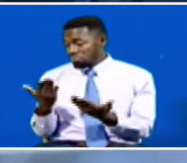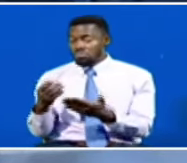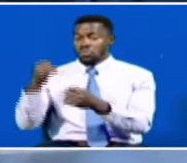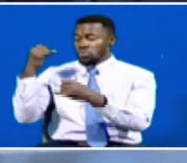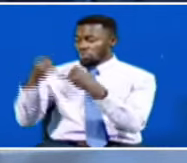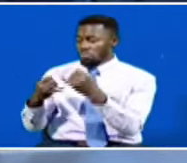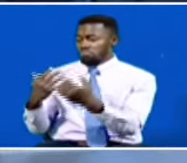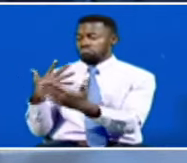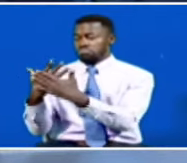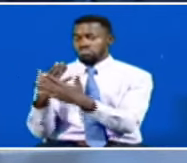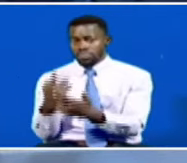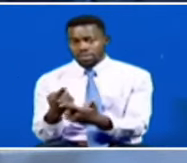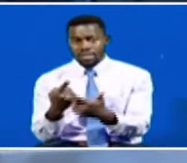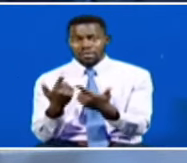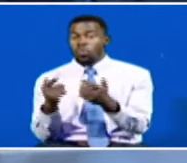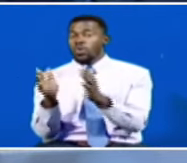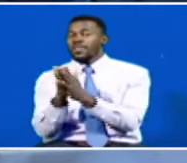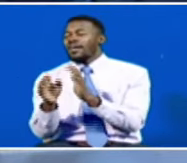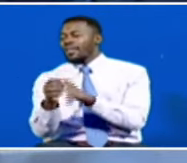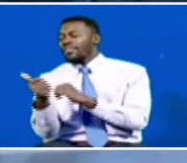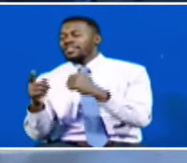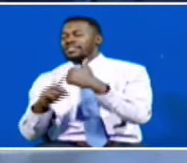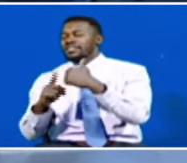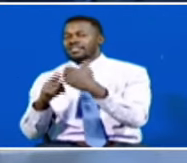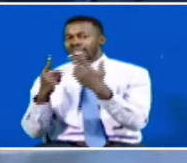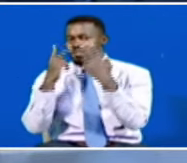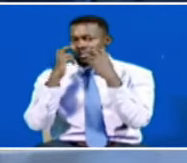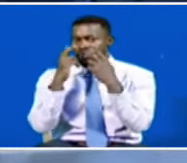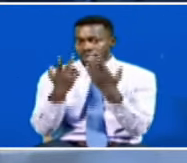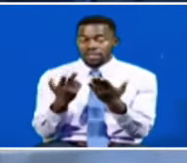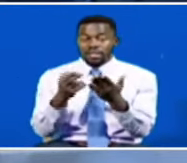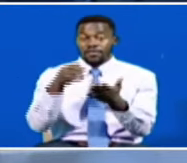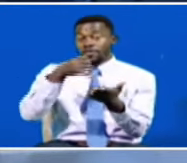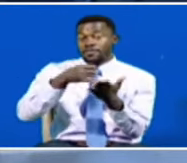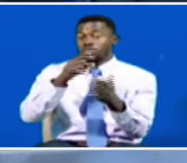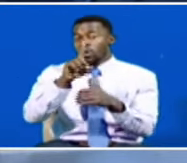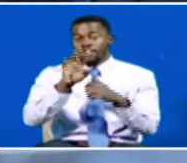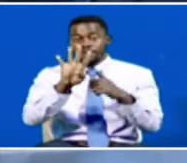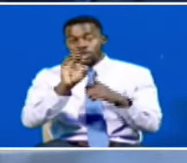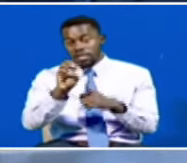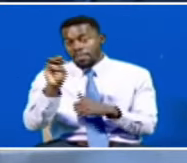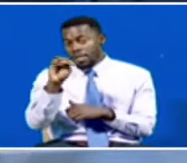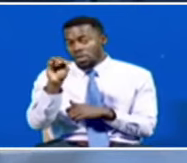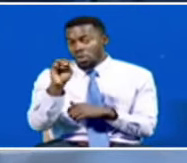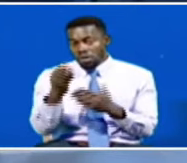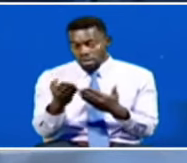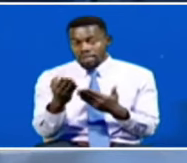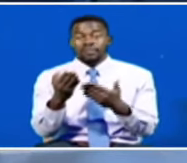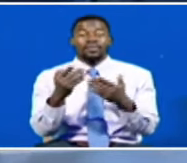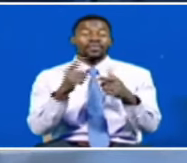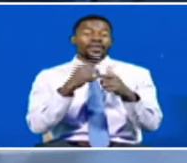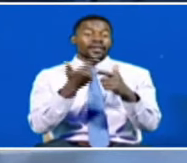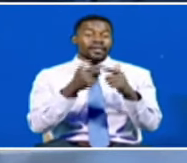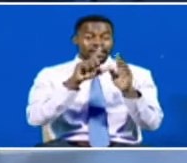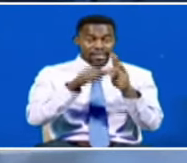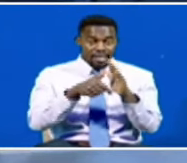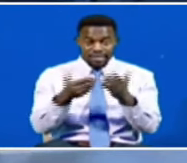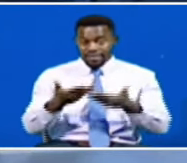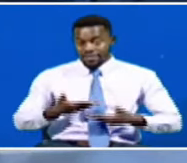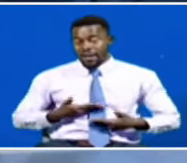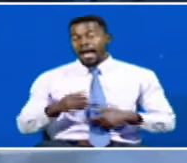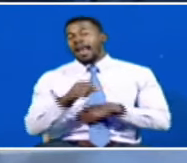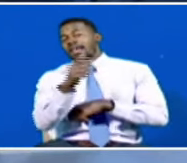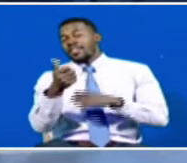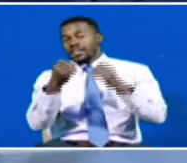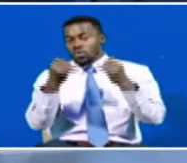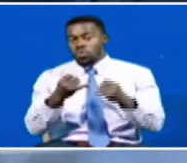suspects allegedly involved in the 140 million shilling advertisement scandal. Before securing the court orders, Iria's